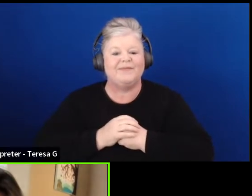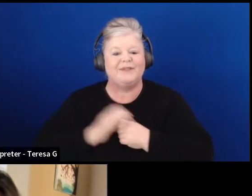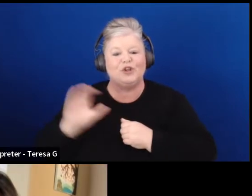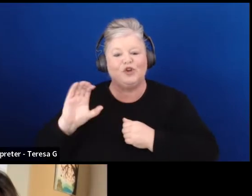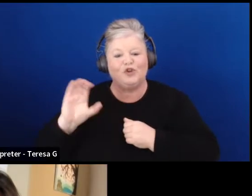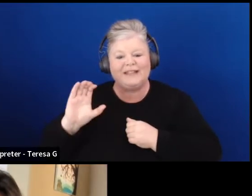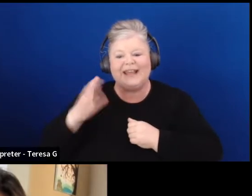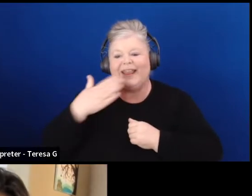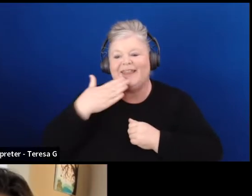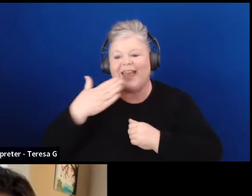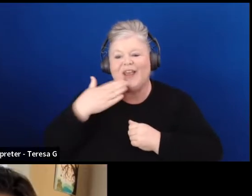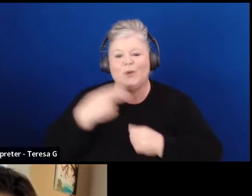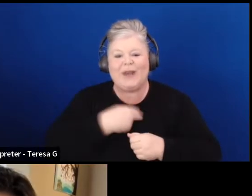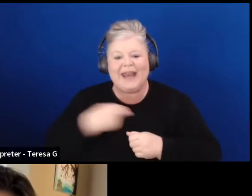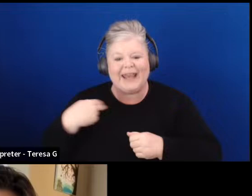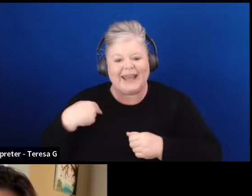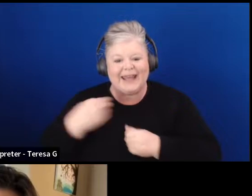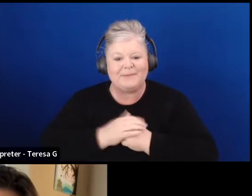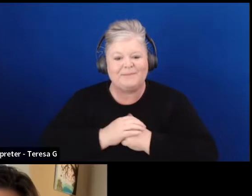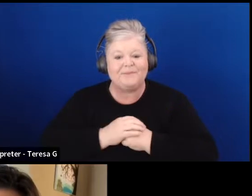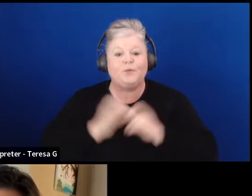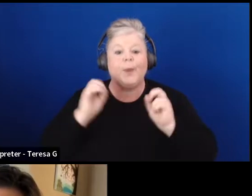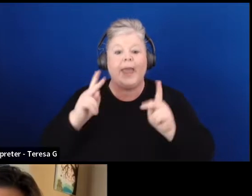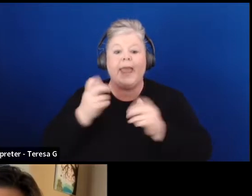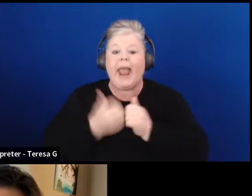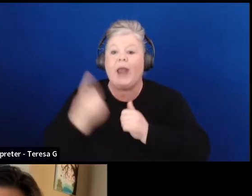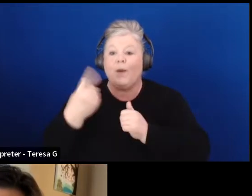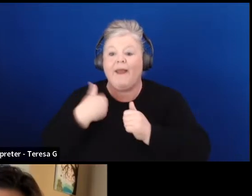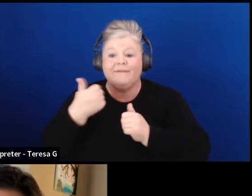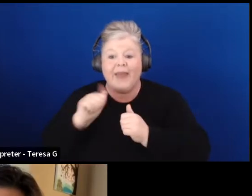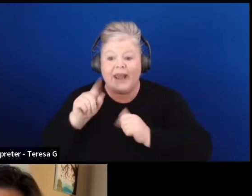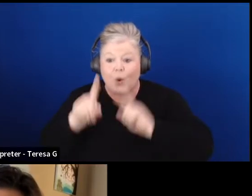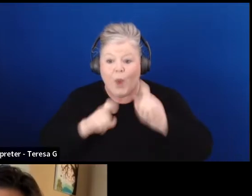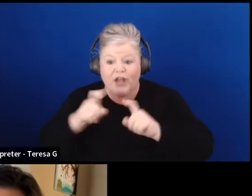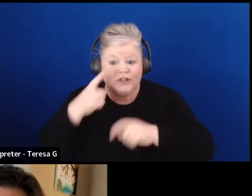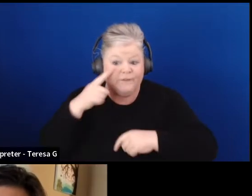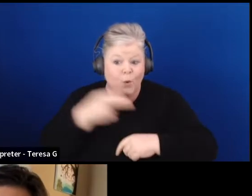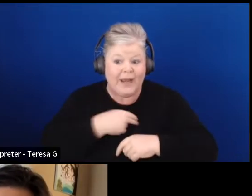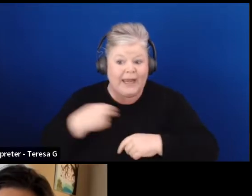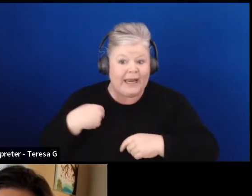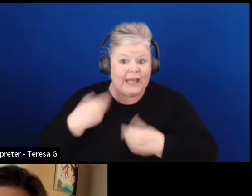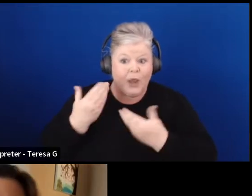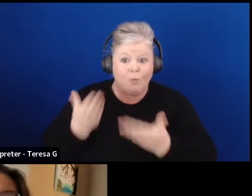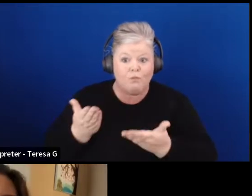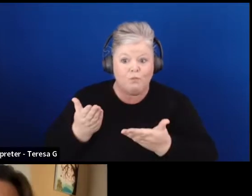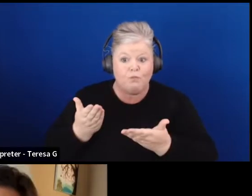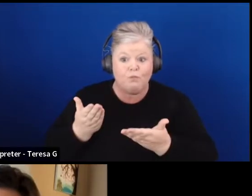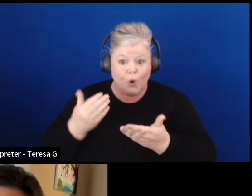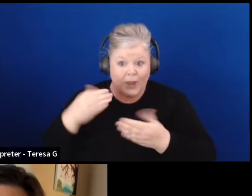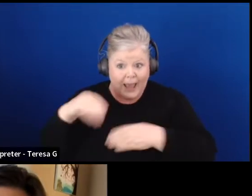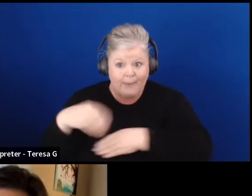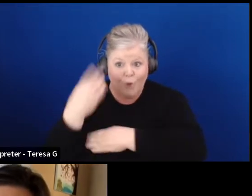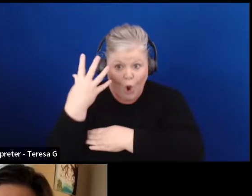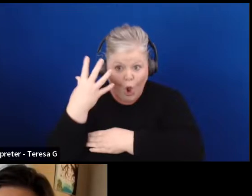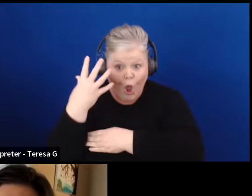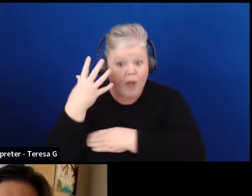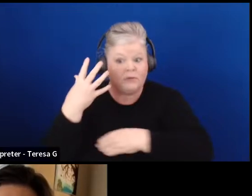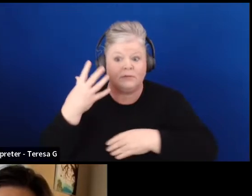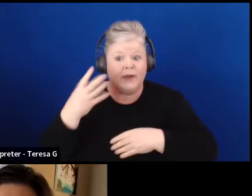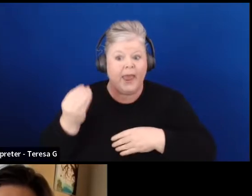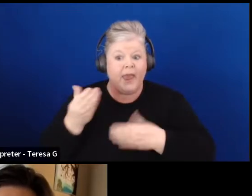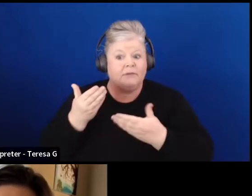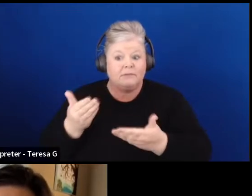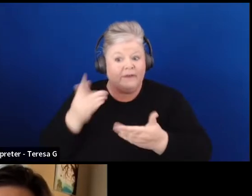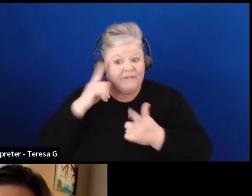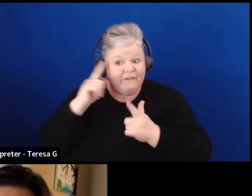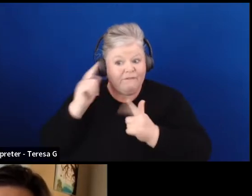Thank you, Nikki. If anyone has any questions for Nikki, you're welcome to turn your camera on and feel free